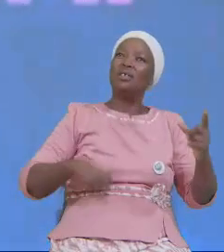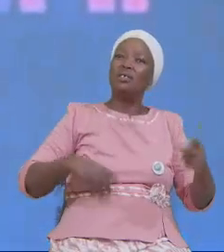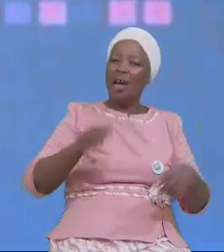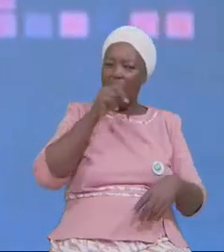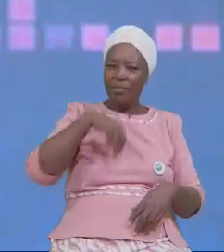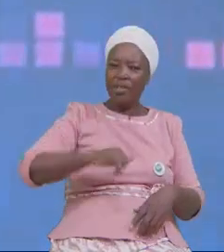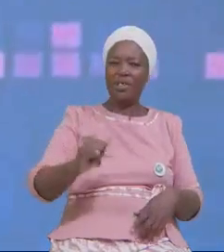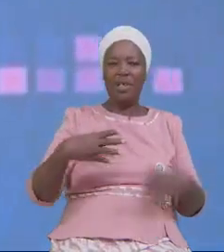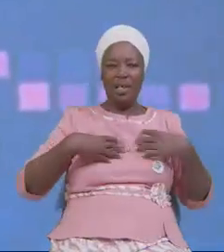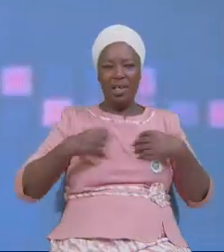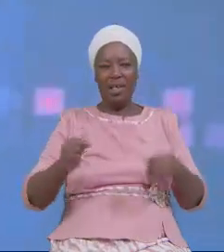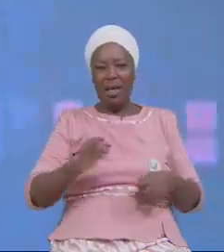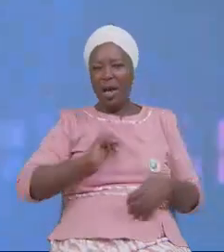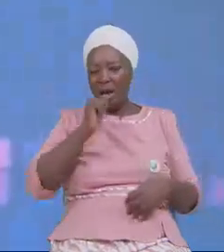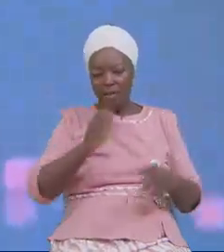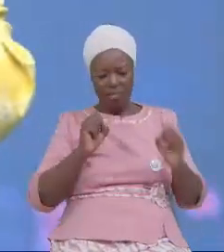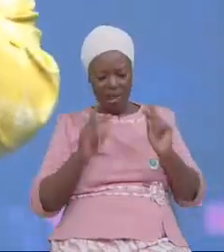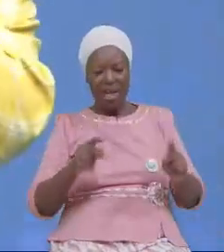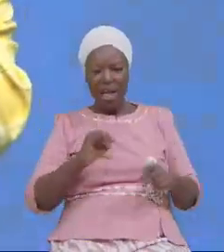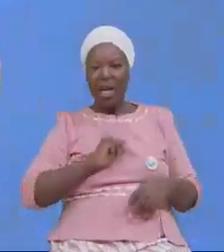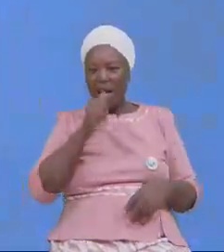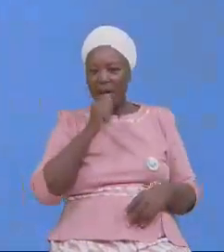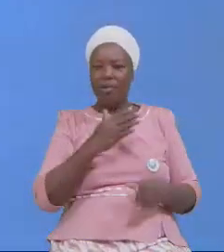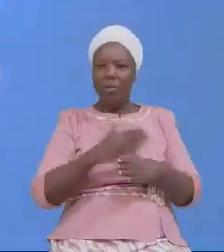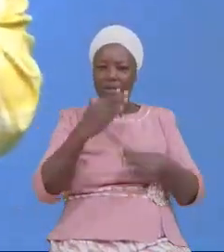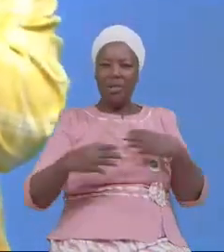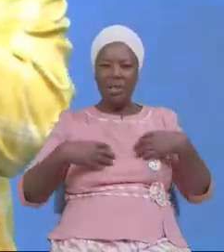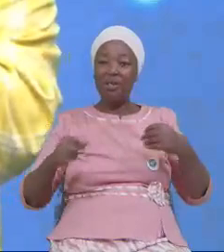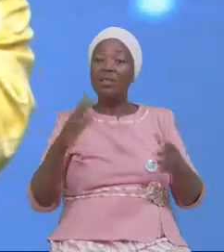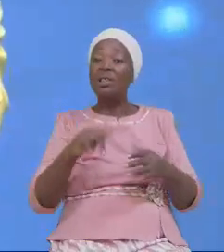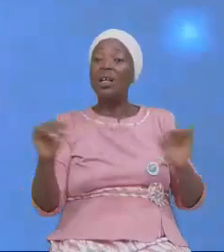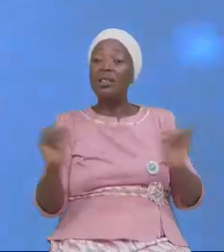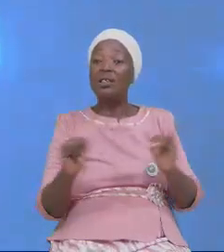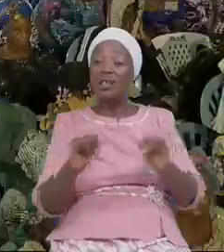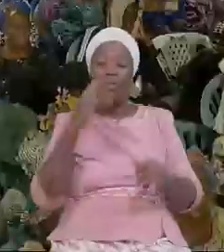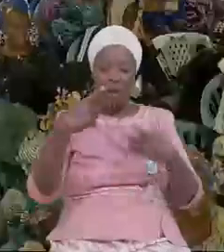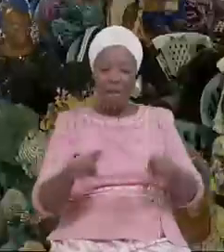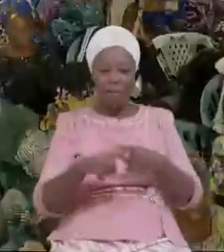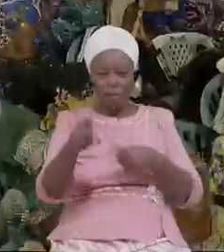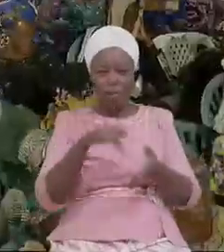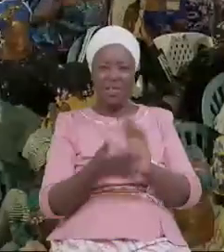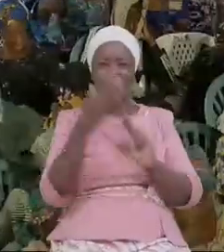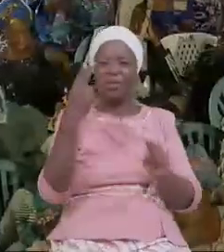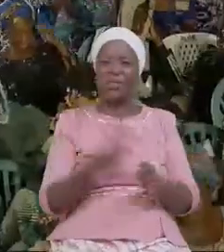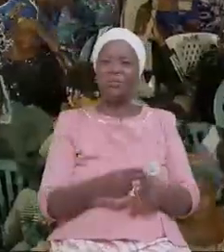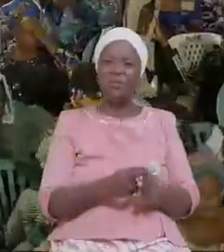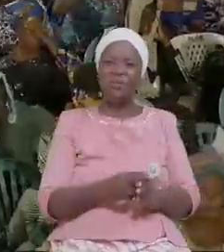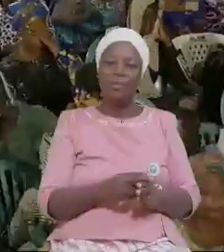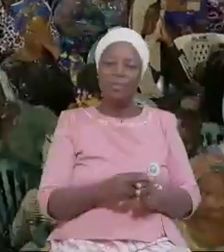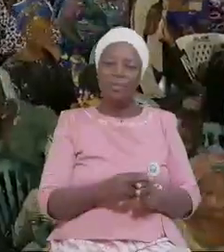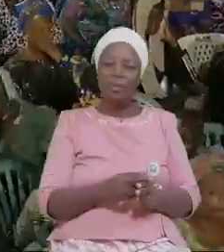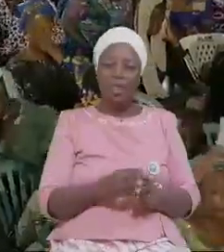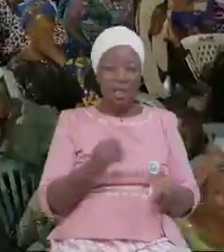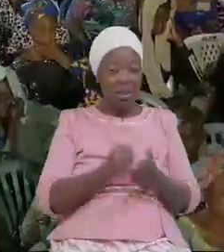am well, I am made whole. The same will happen to you. It doesn't go away.